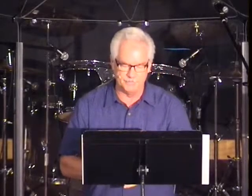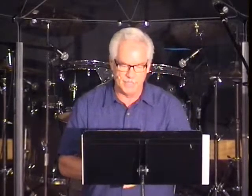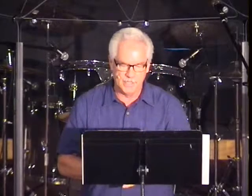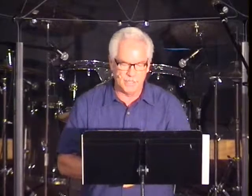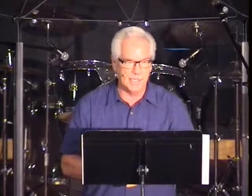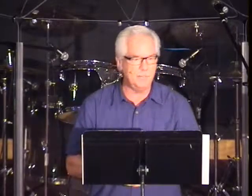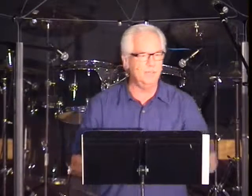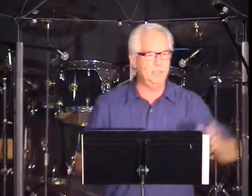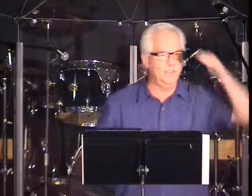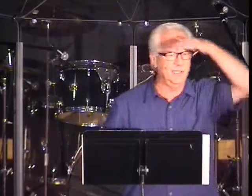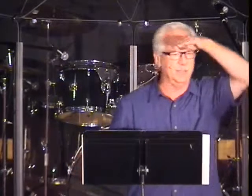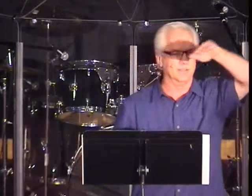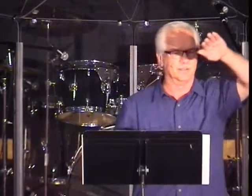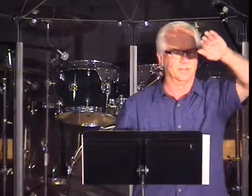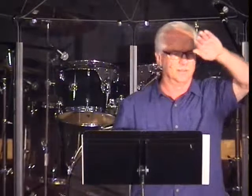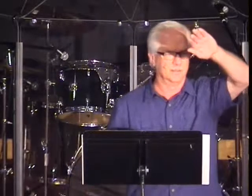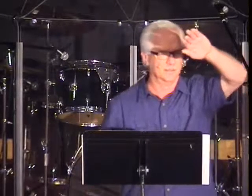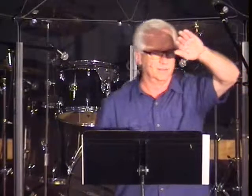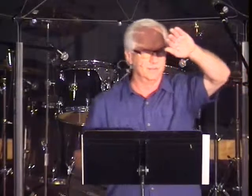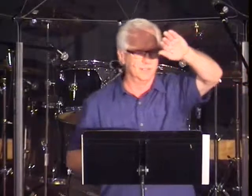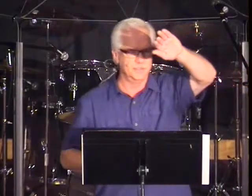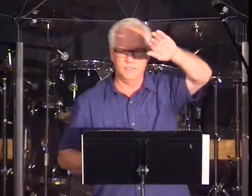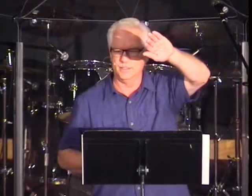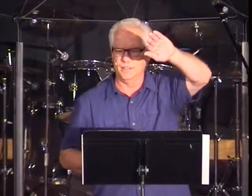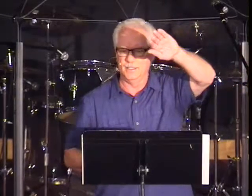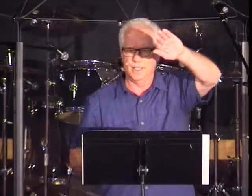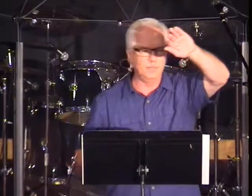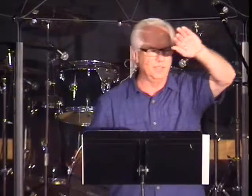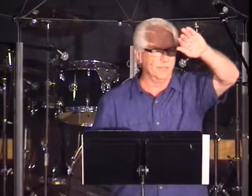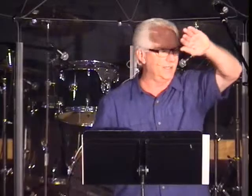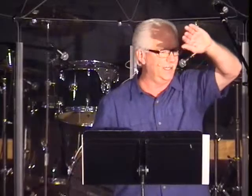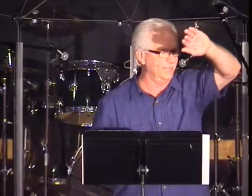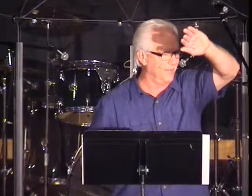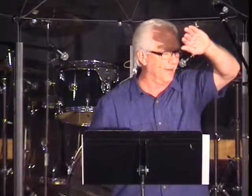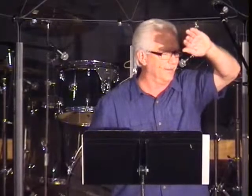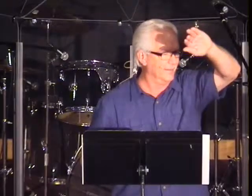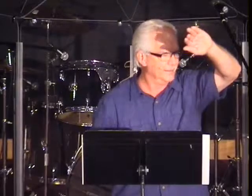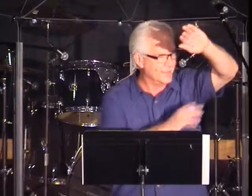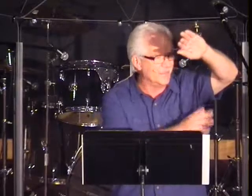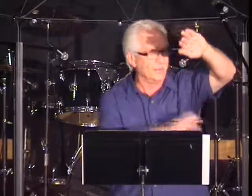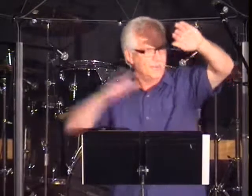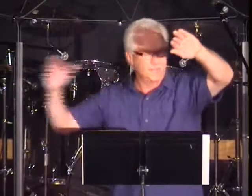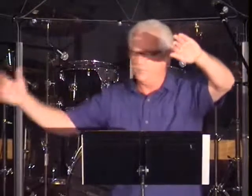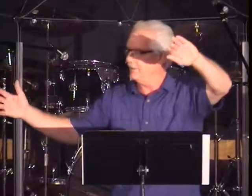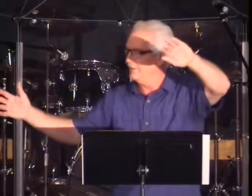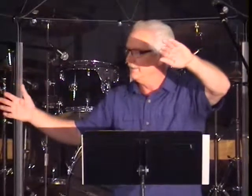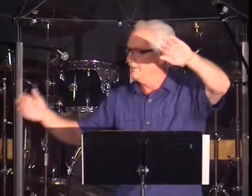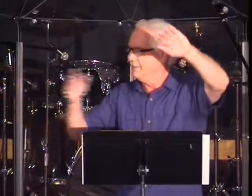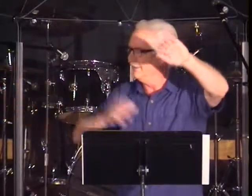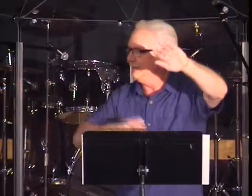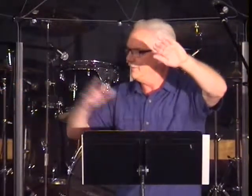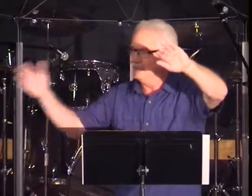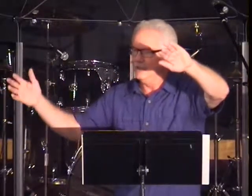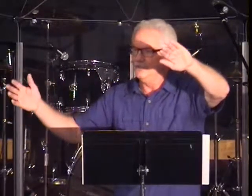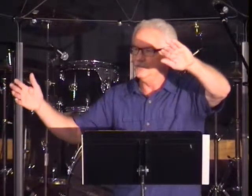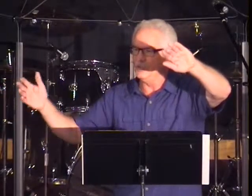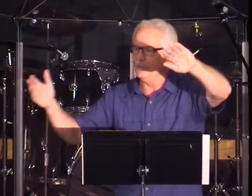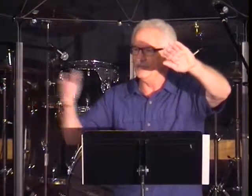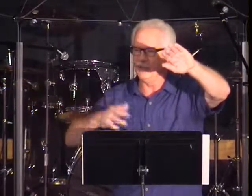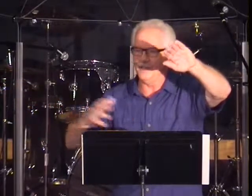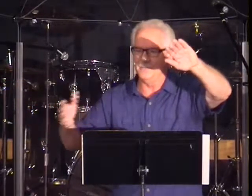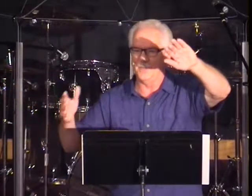continually. How many have been camping? Raise your hand. How many have been around a campfire? So that's all the rest of you. Yeah, if